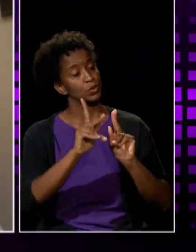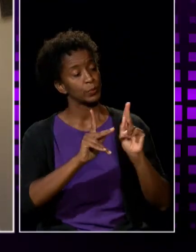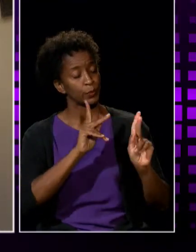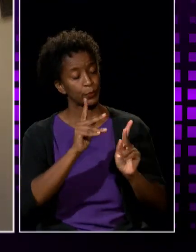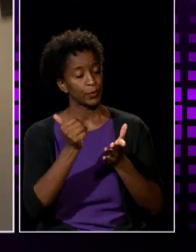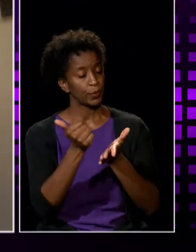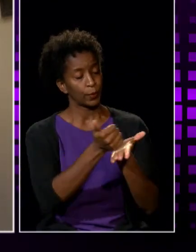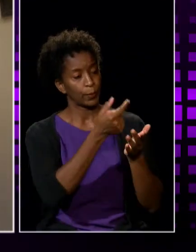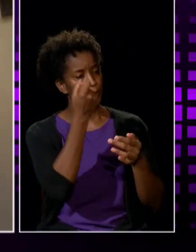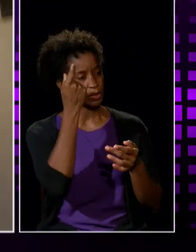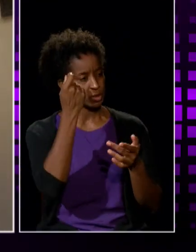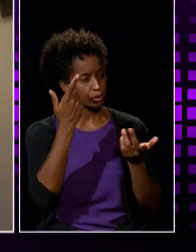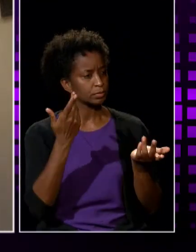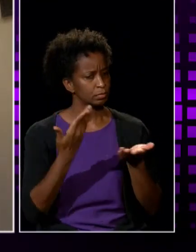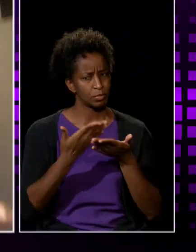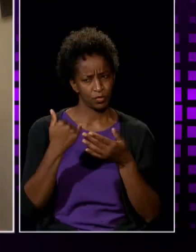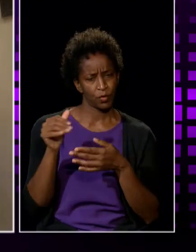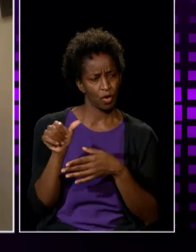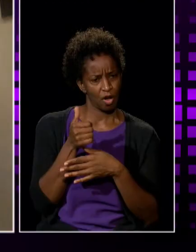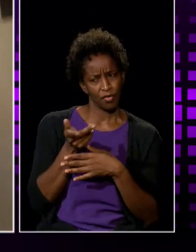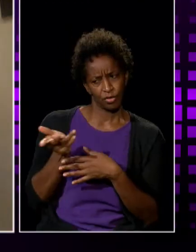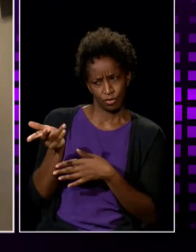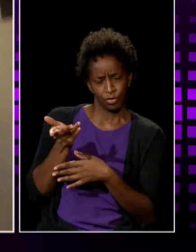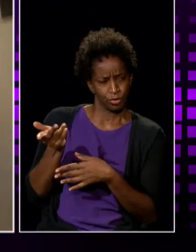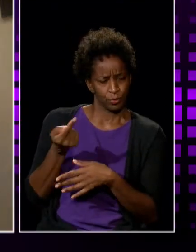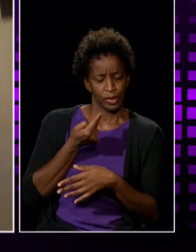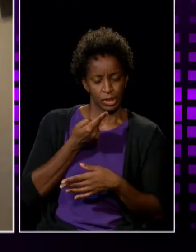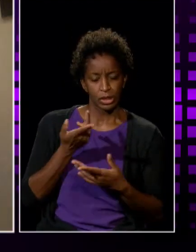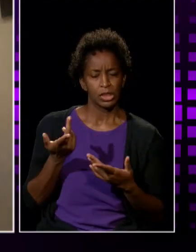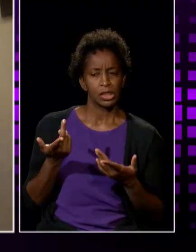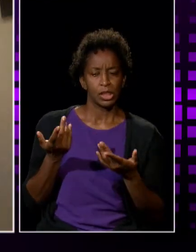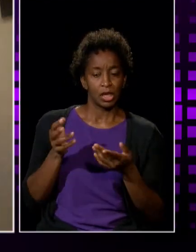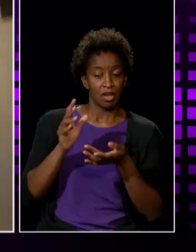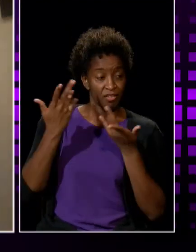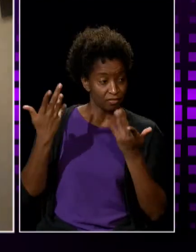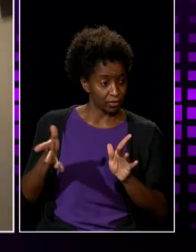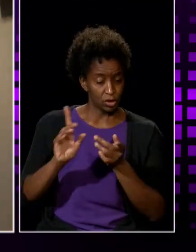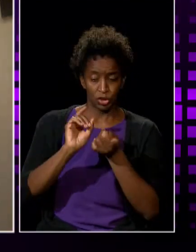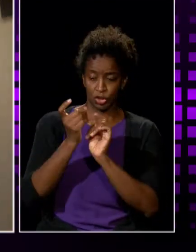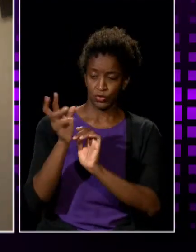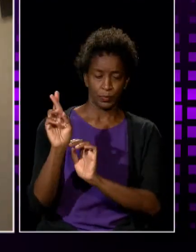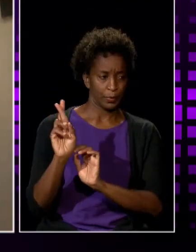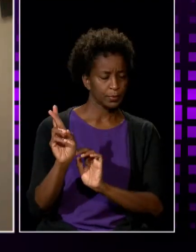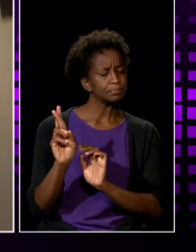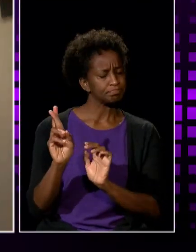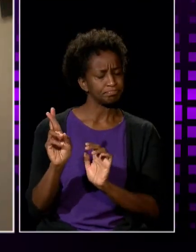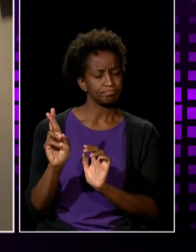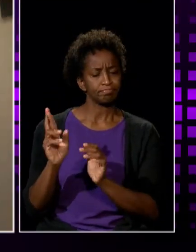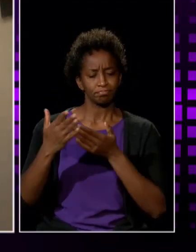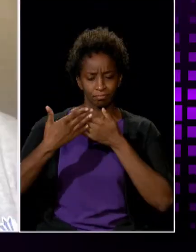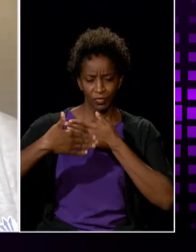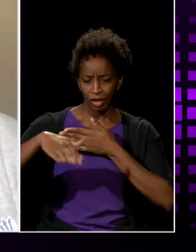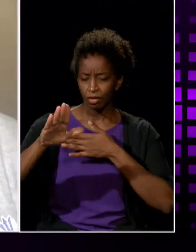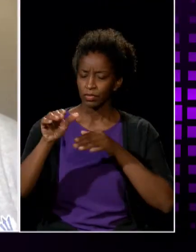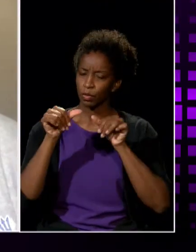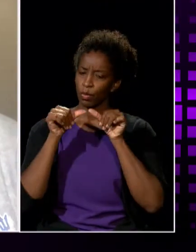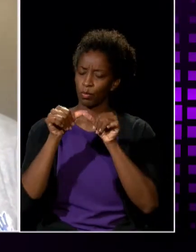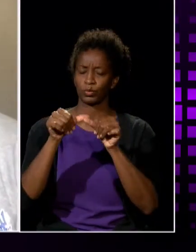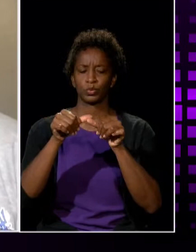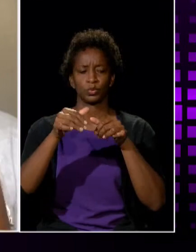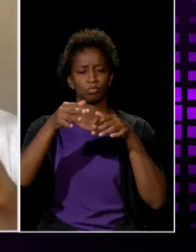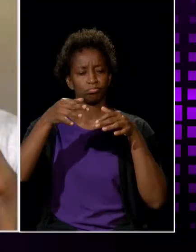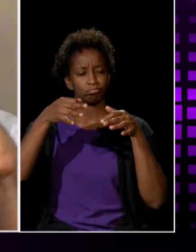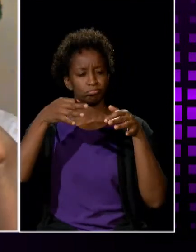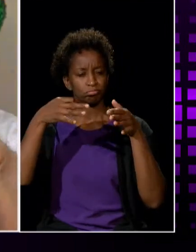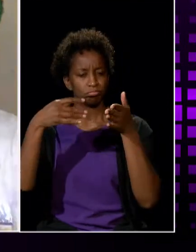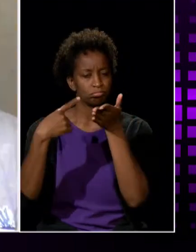this momentum now to keep the message there and teach. That's me.